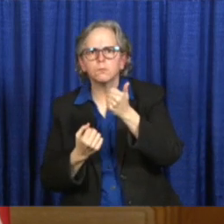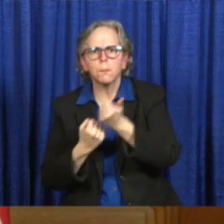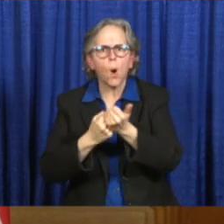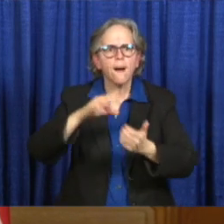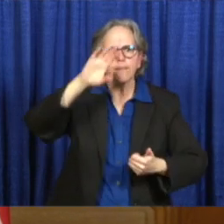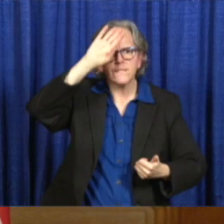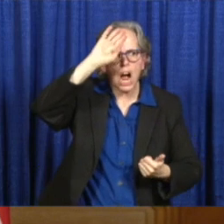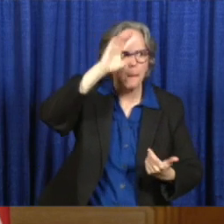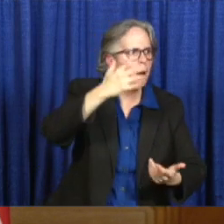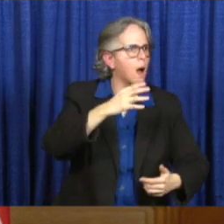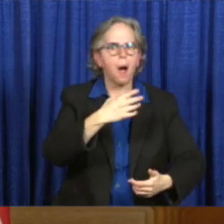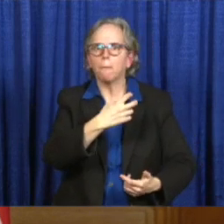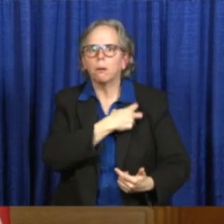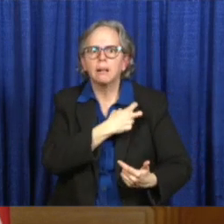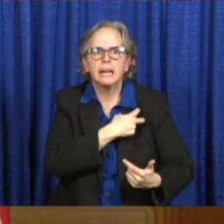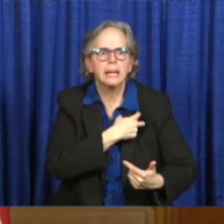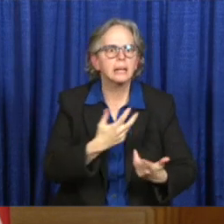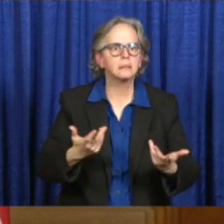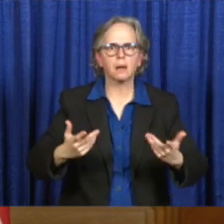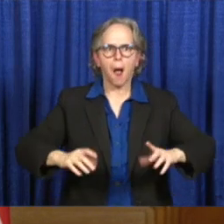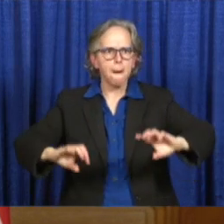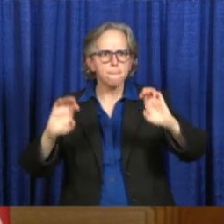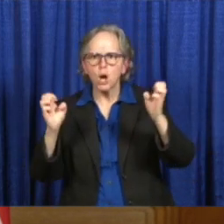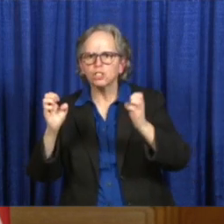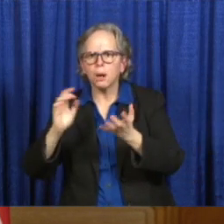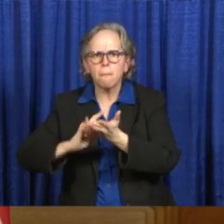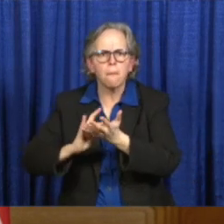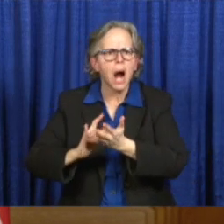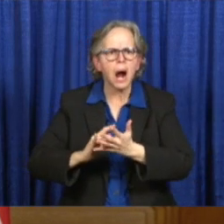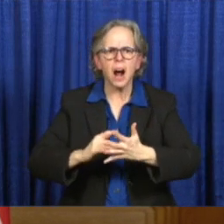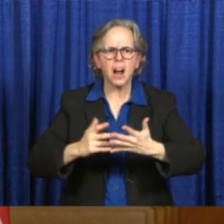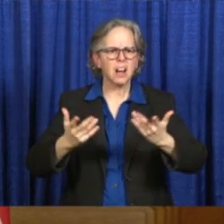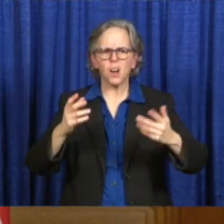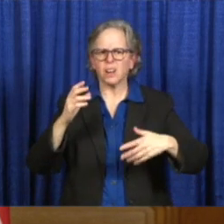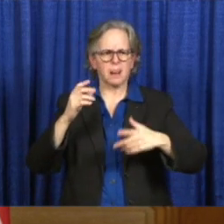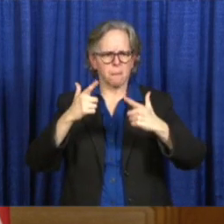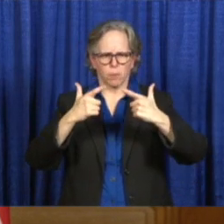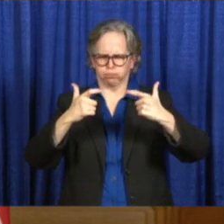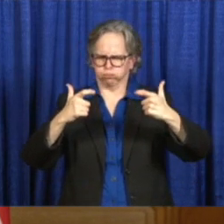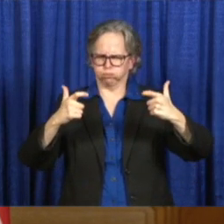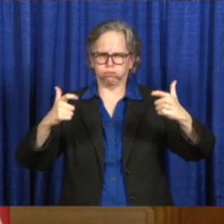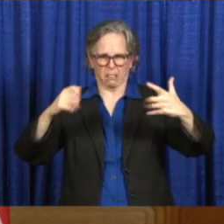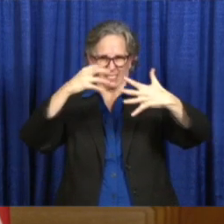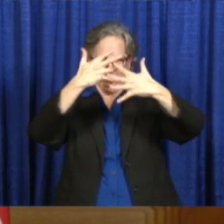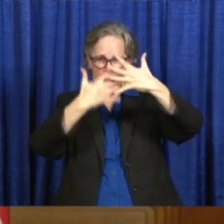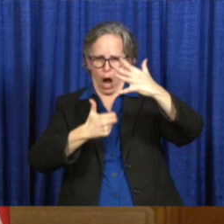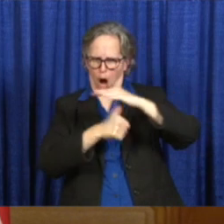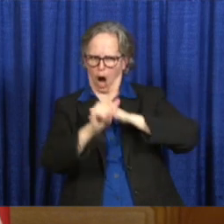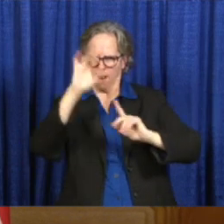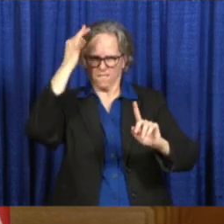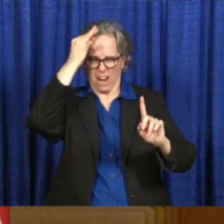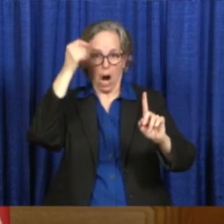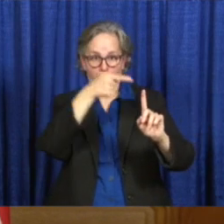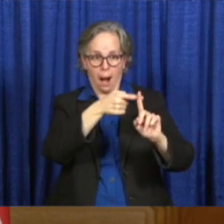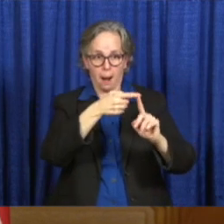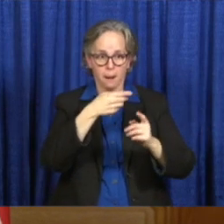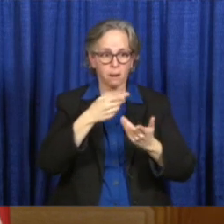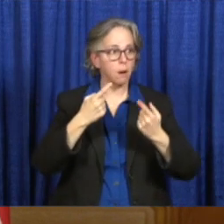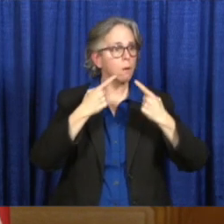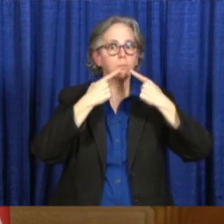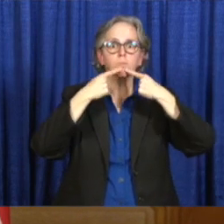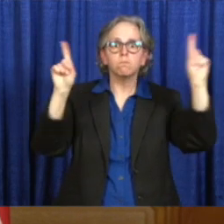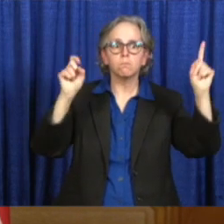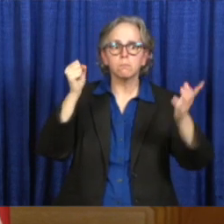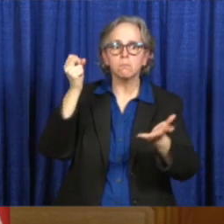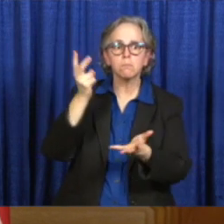medical care, sheltering, etc. This declaration shifts some funding burden from the